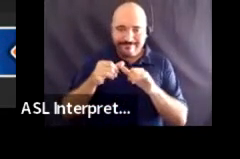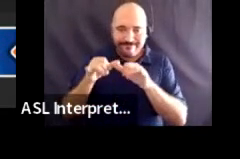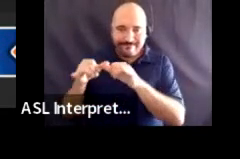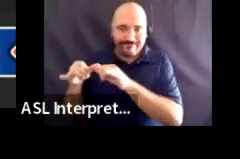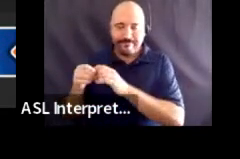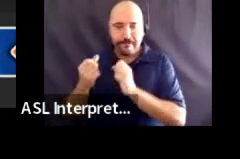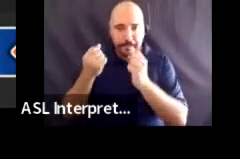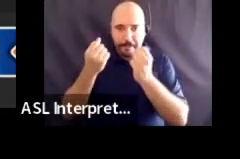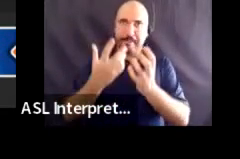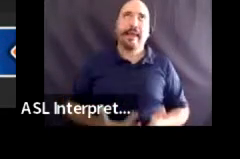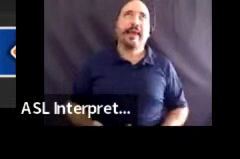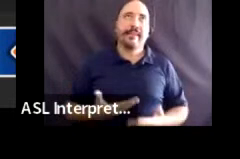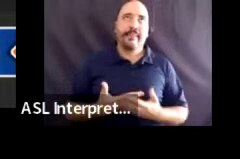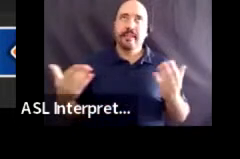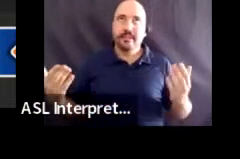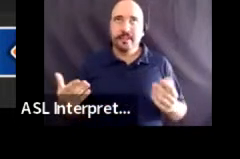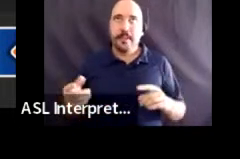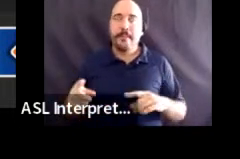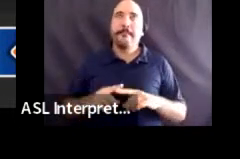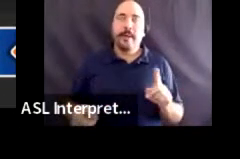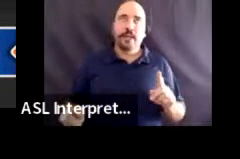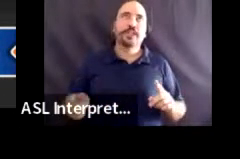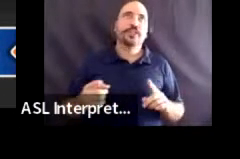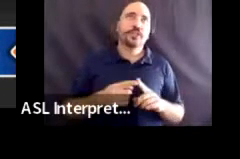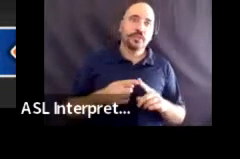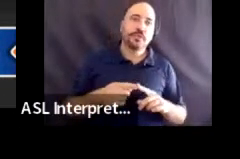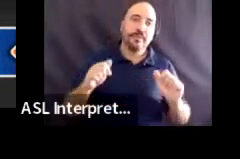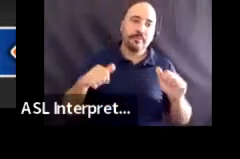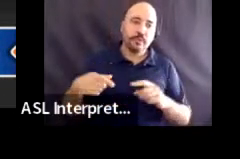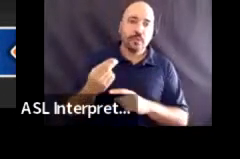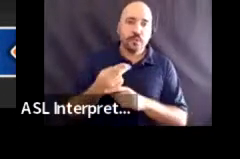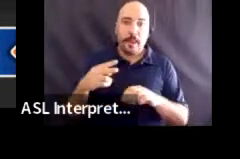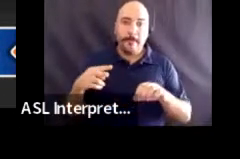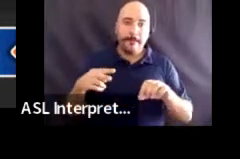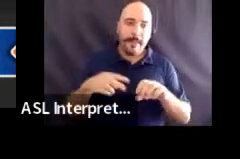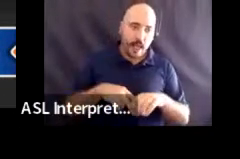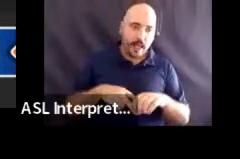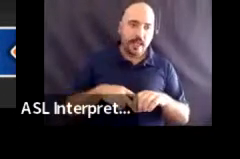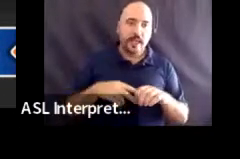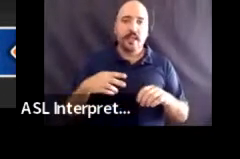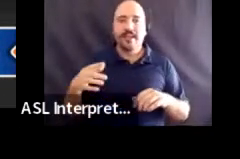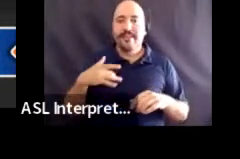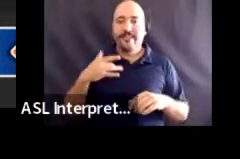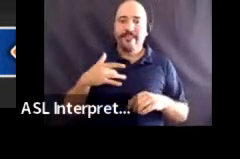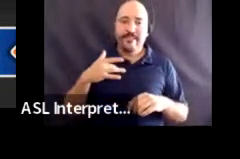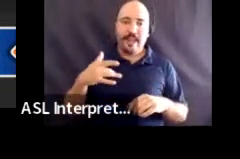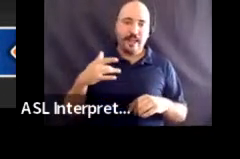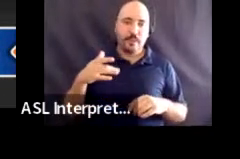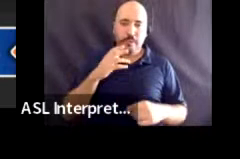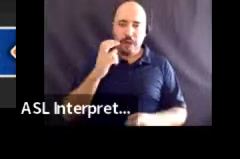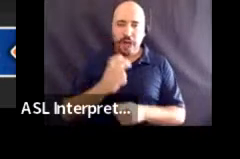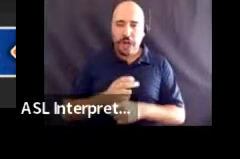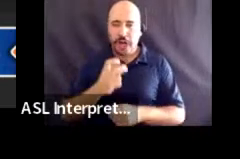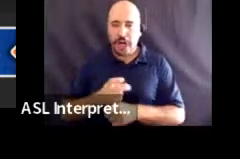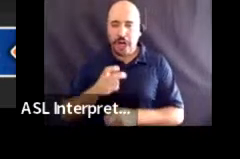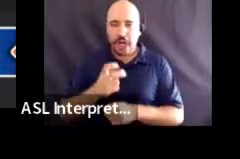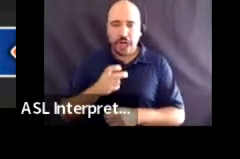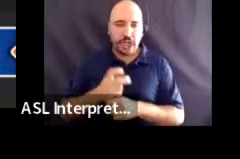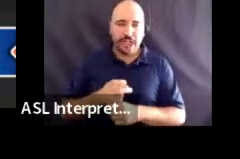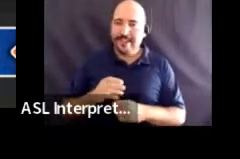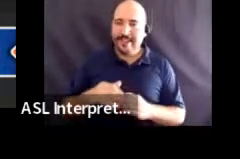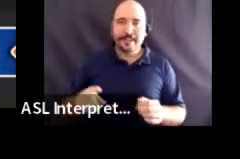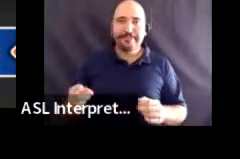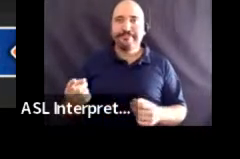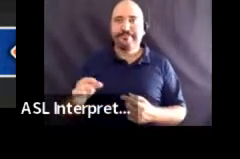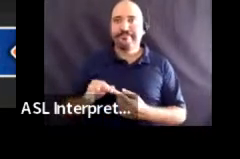order to use a plugin, they felt that they were gonna it was gonna be harder than simply having something that's